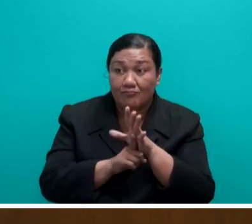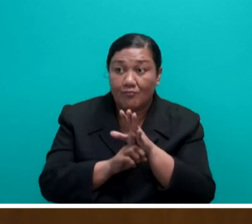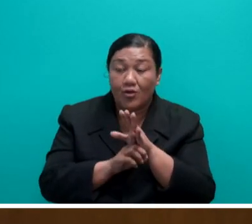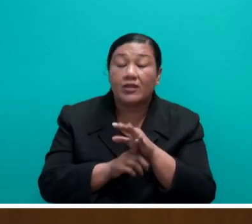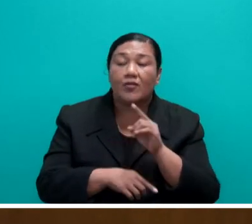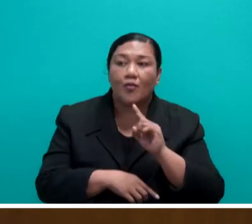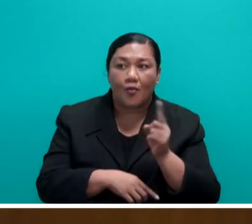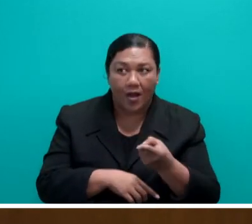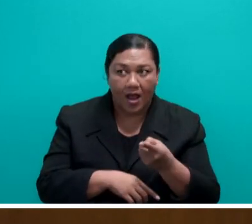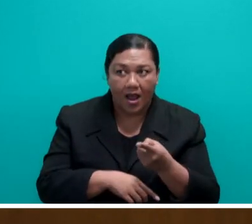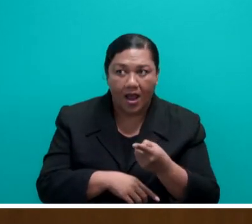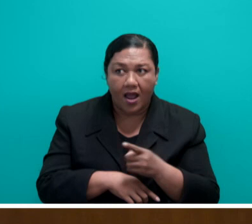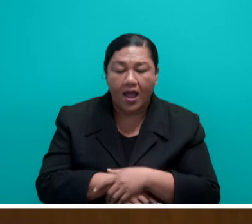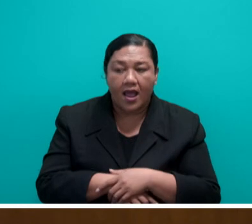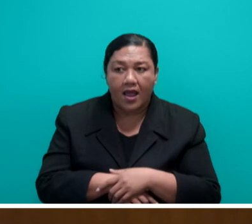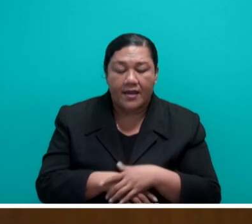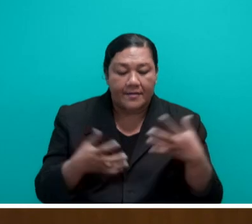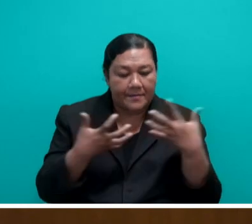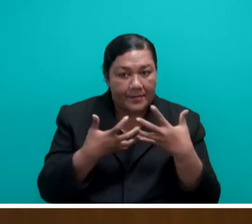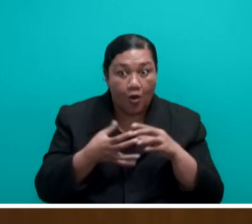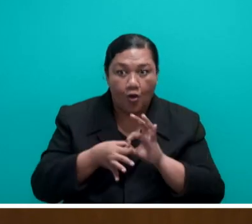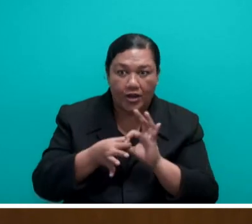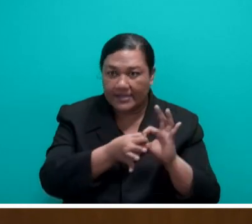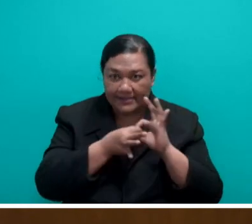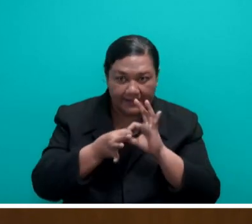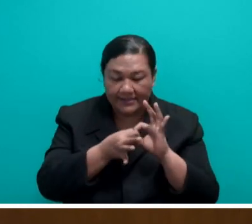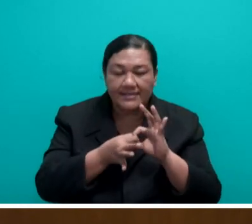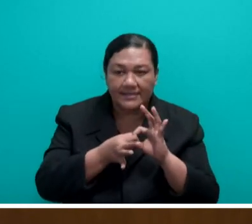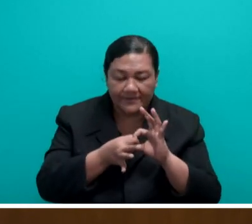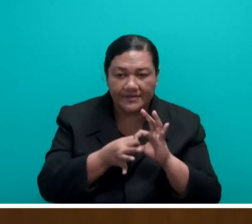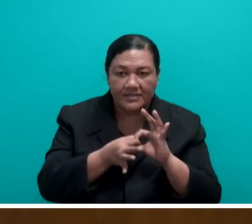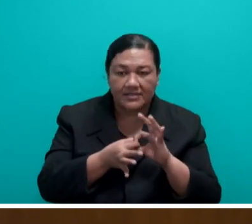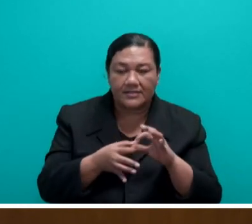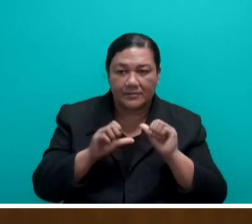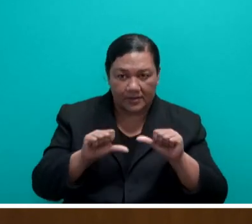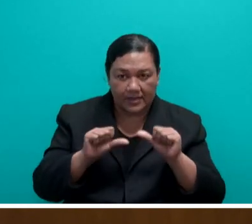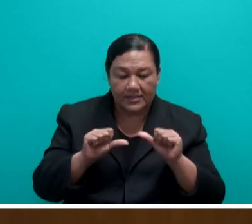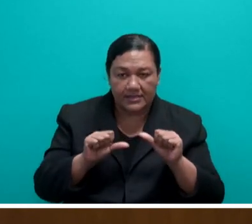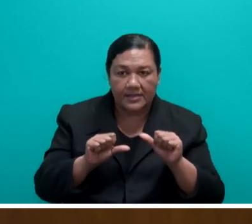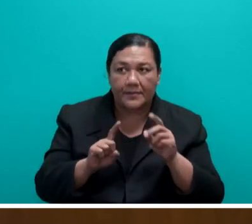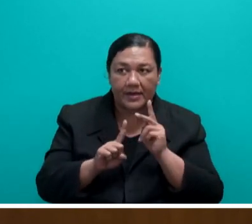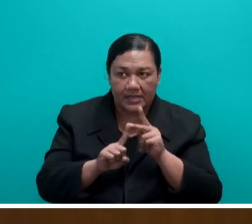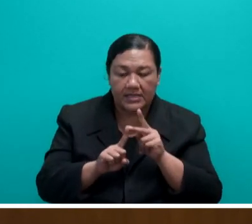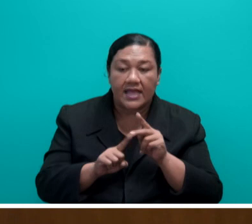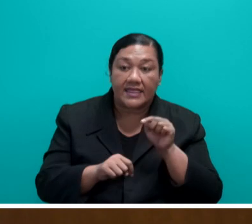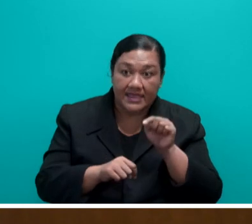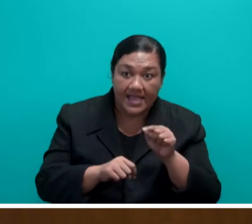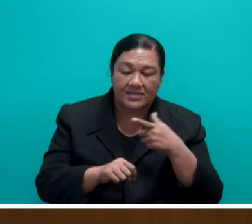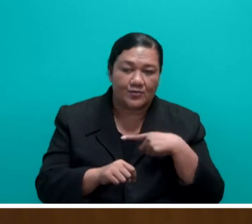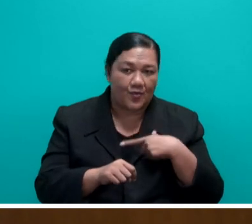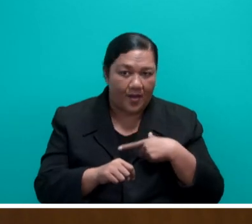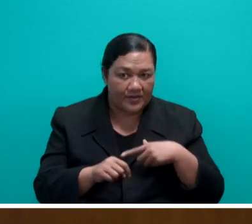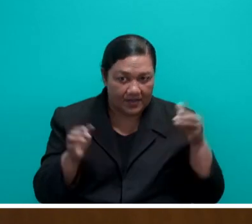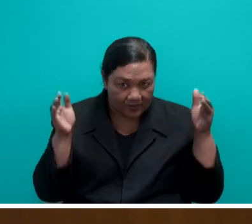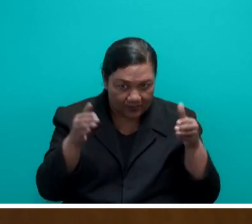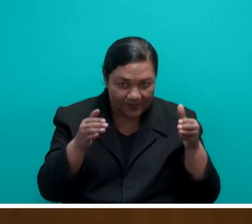implications on connectivity, security, and prosperity, and is therefore considered central to